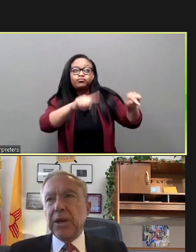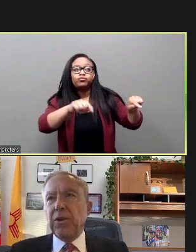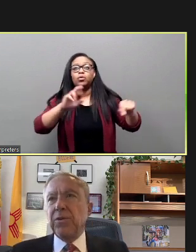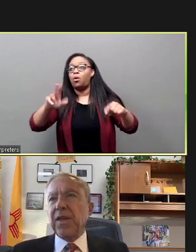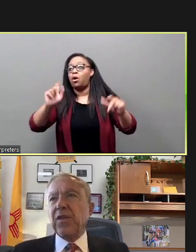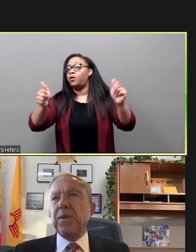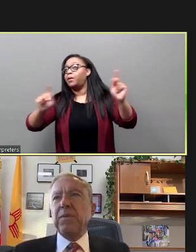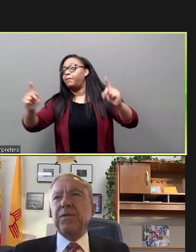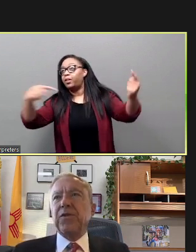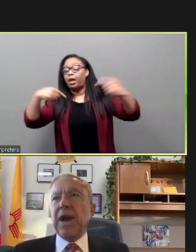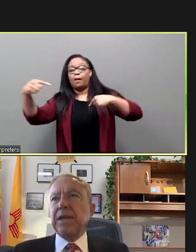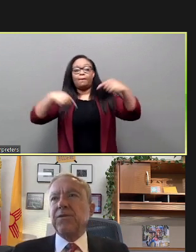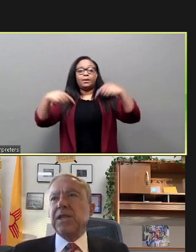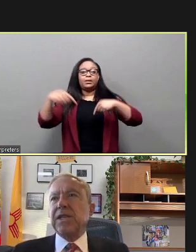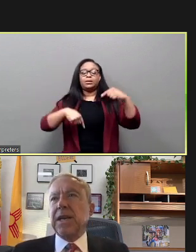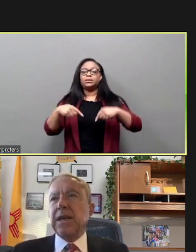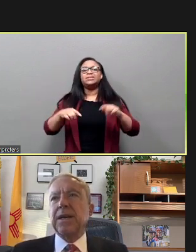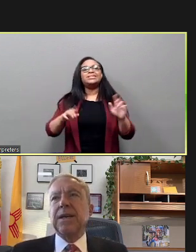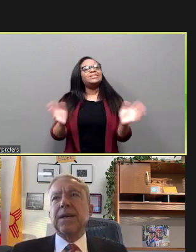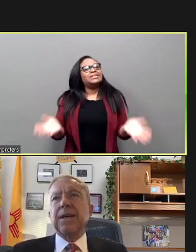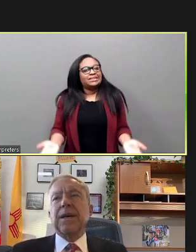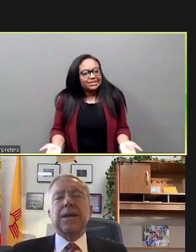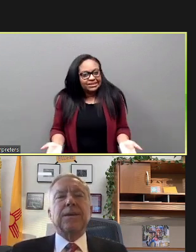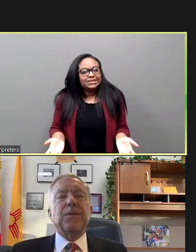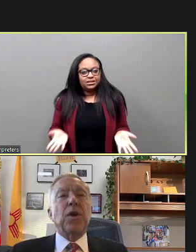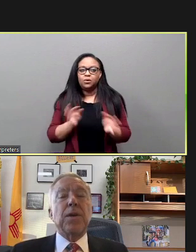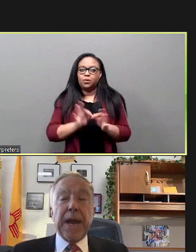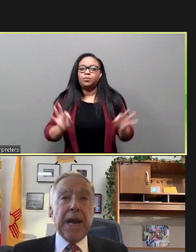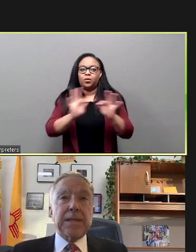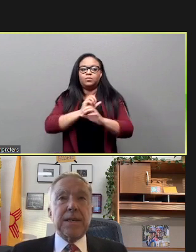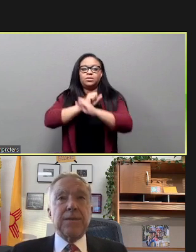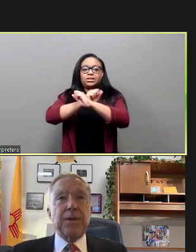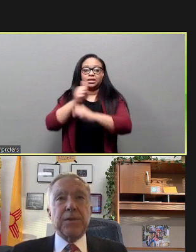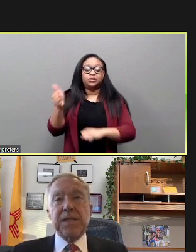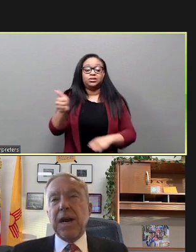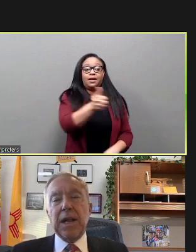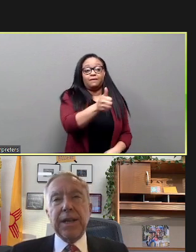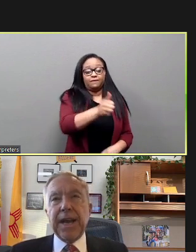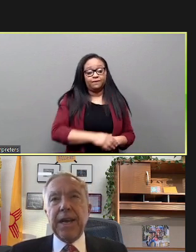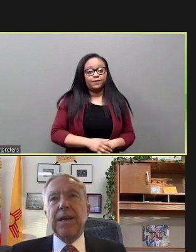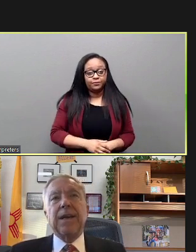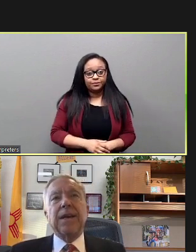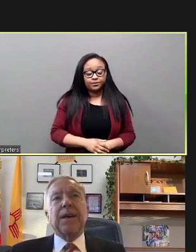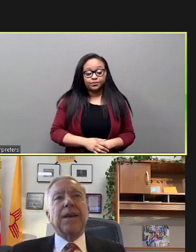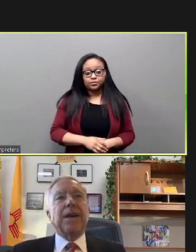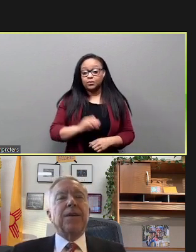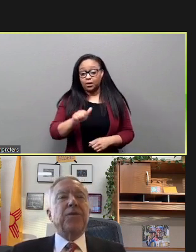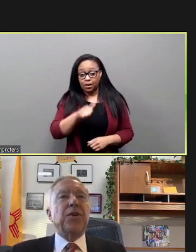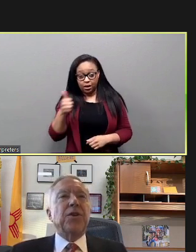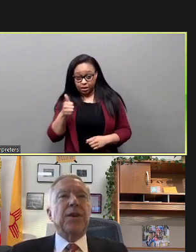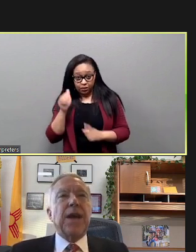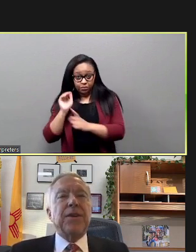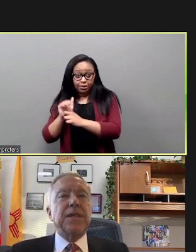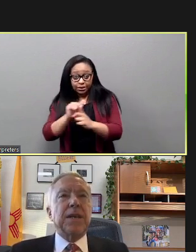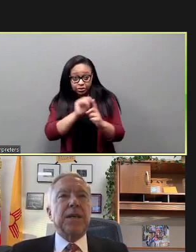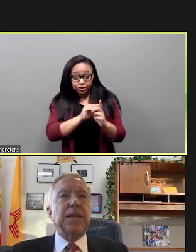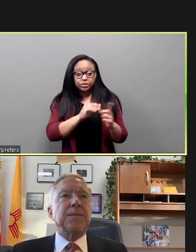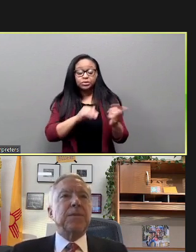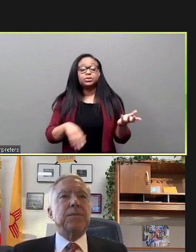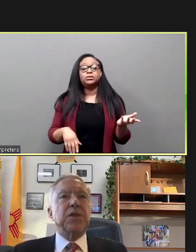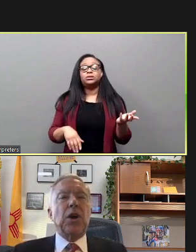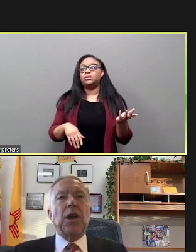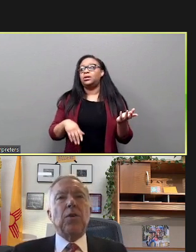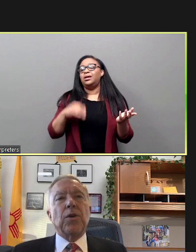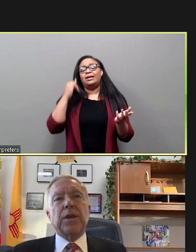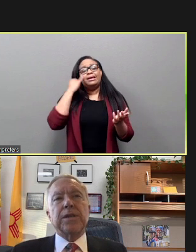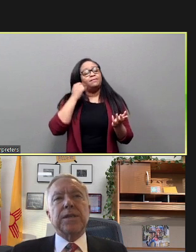don't mingle with other people if you're actively sick. Wear a mask, even if it's a holiday, if you're having any